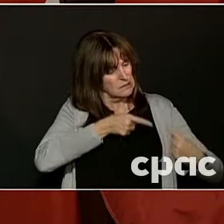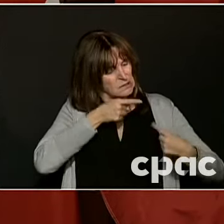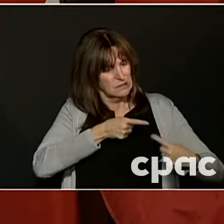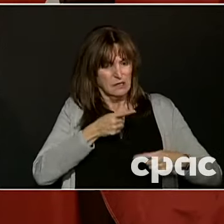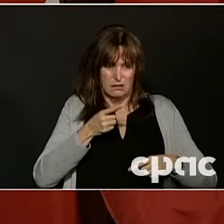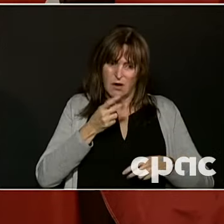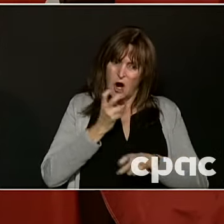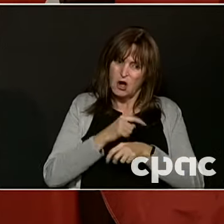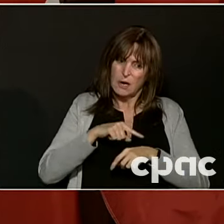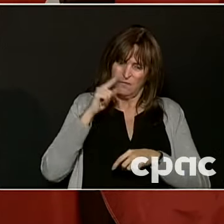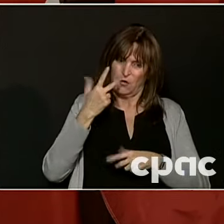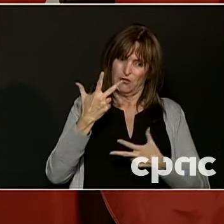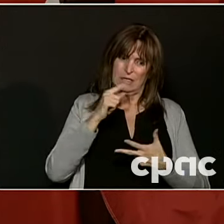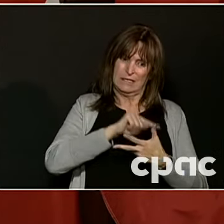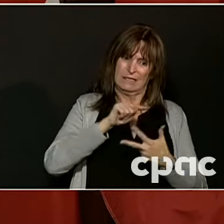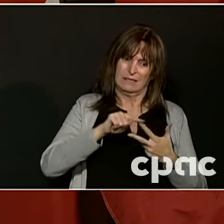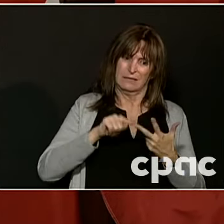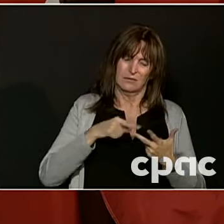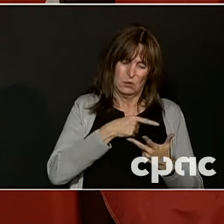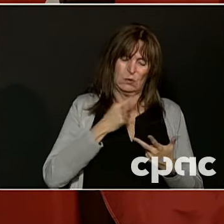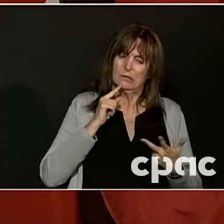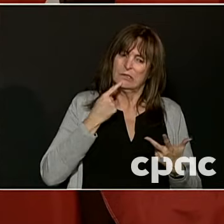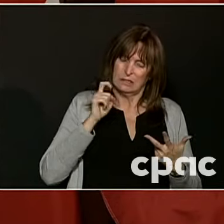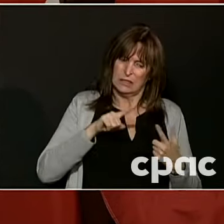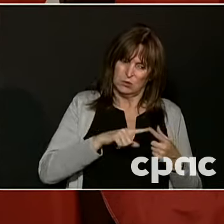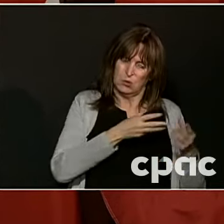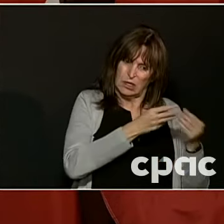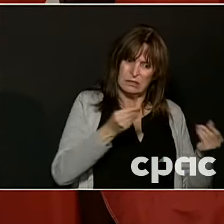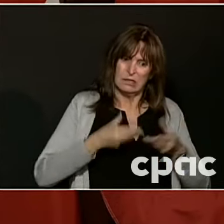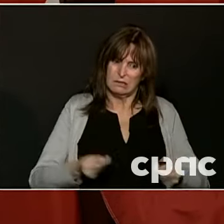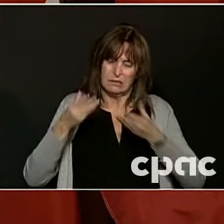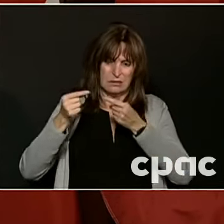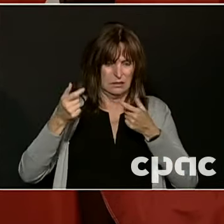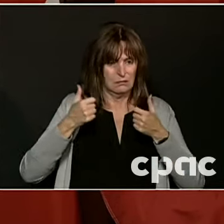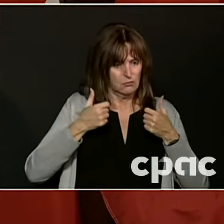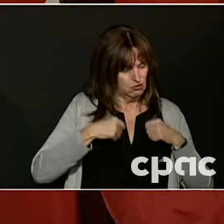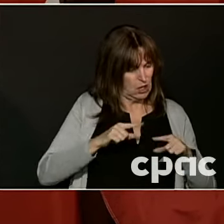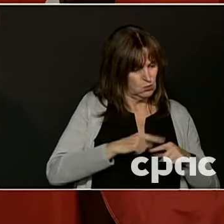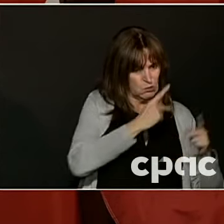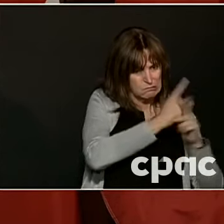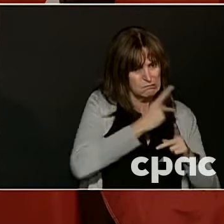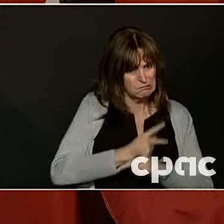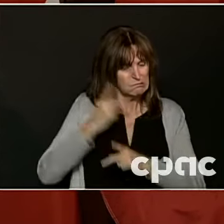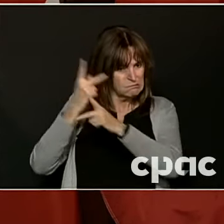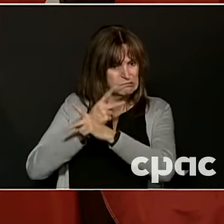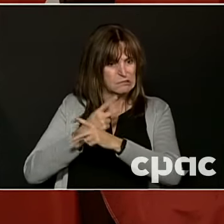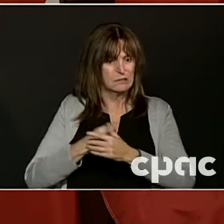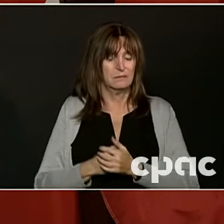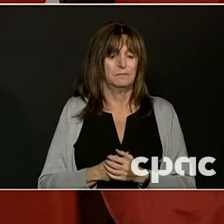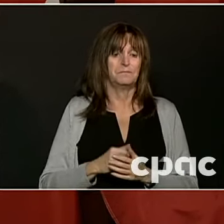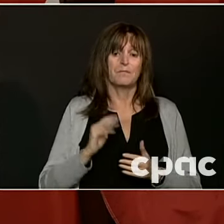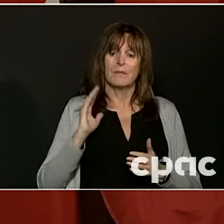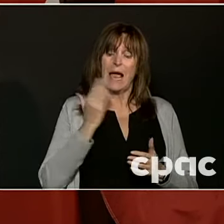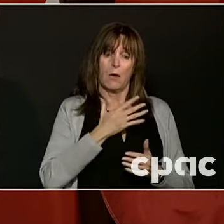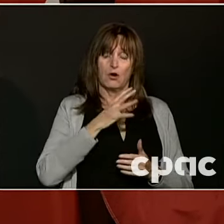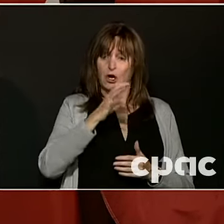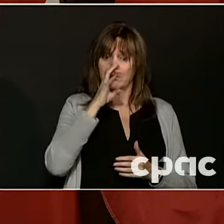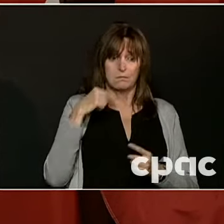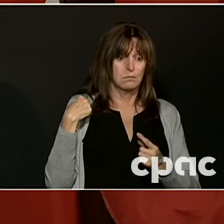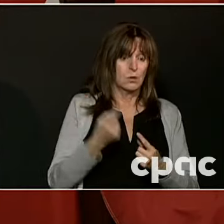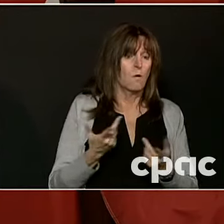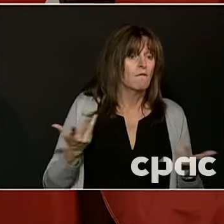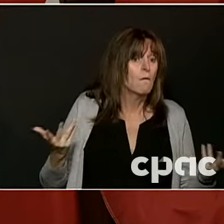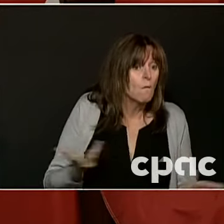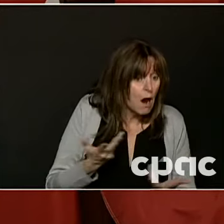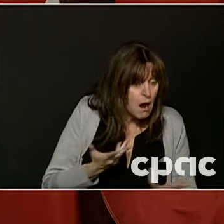be addressed. And we have to ask ourselves, as you're alluding to, is the measures so far, how effective have they been? Will they be effective on a